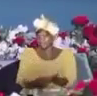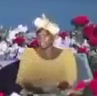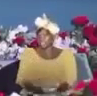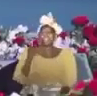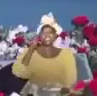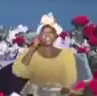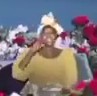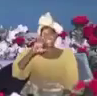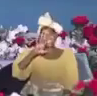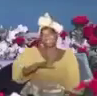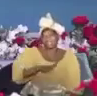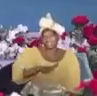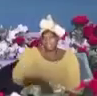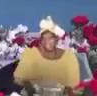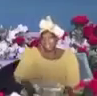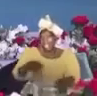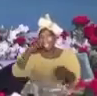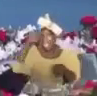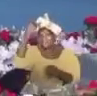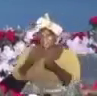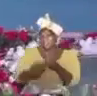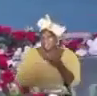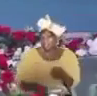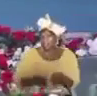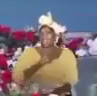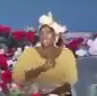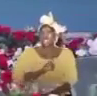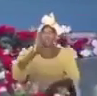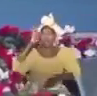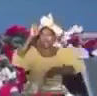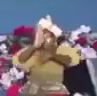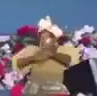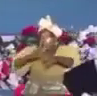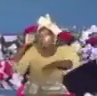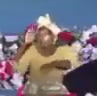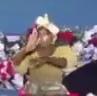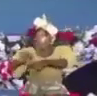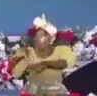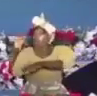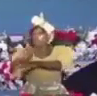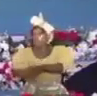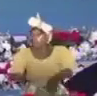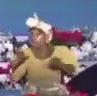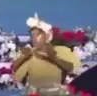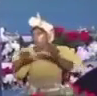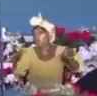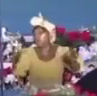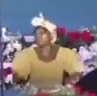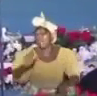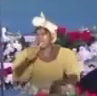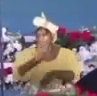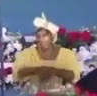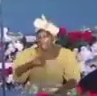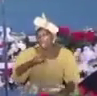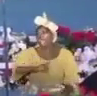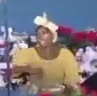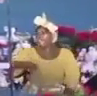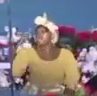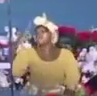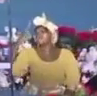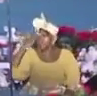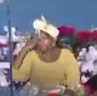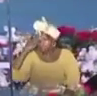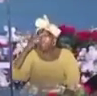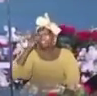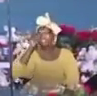gentlemen, hear me. At the end of my discourse, I'm going to be making an altar call. And I believe there are people here. You've been around